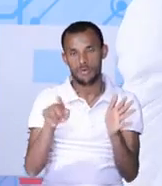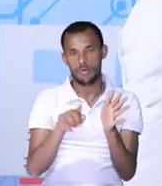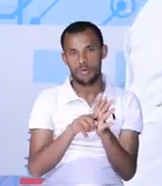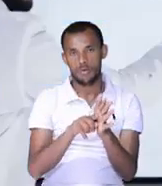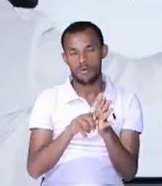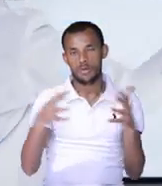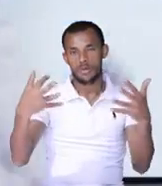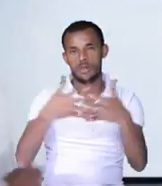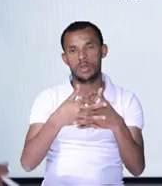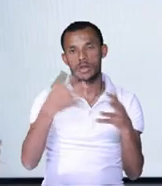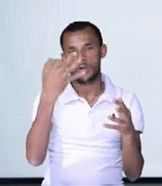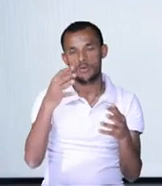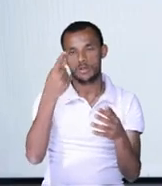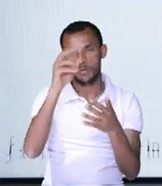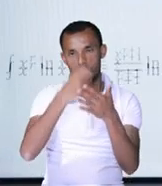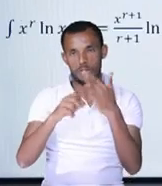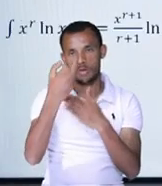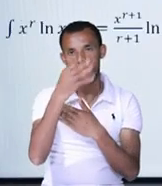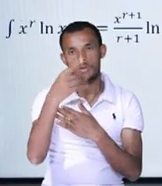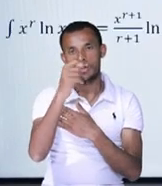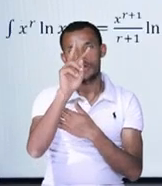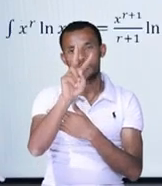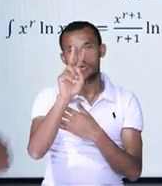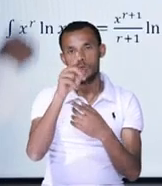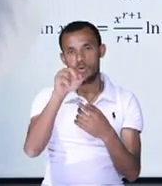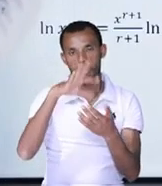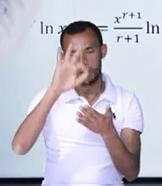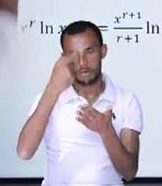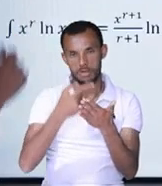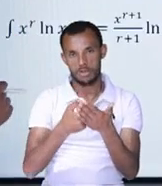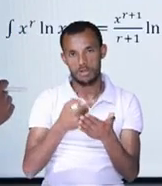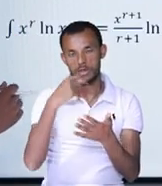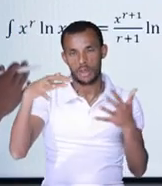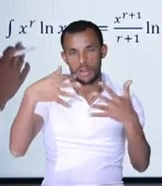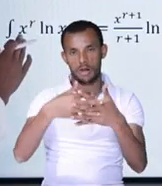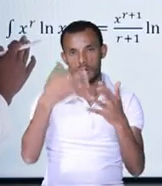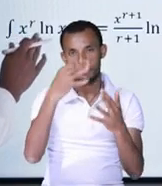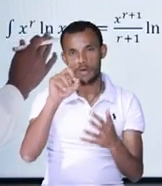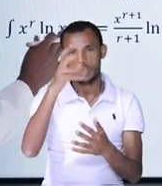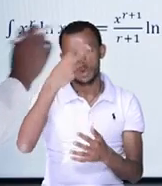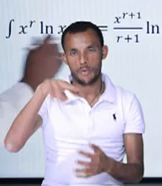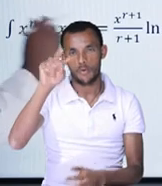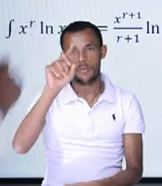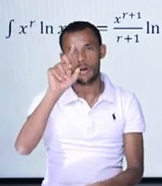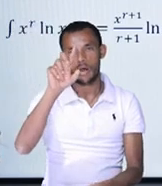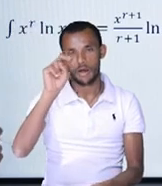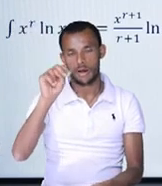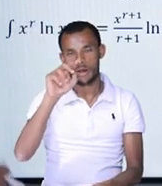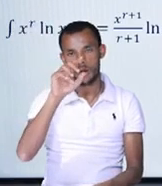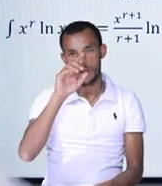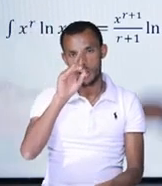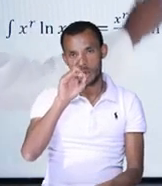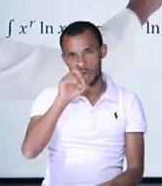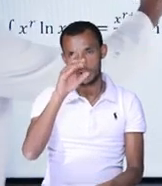minus the integral of the product of the two. So you'll have this one. The integration of x to the power of r ln x dx is equal